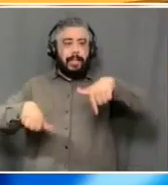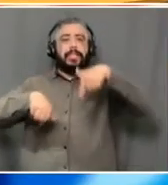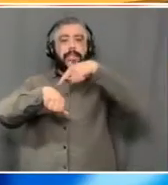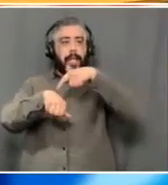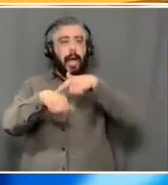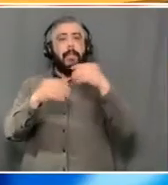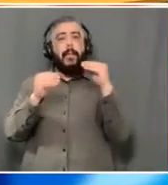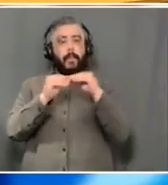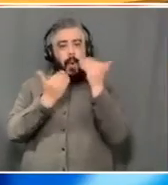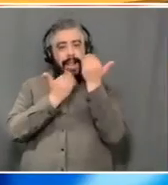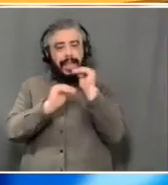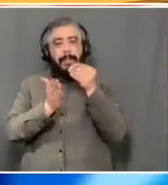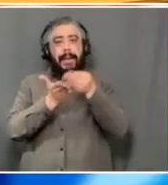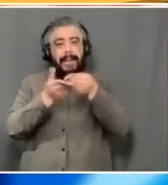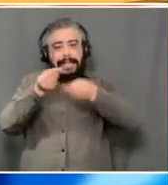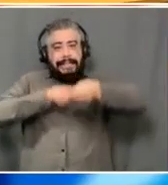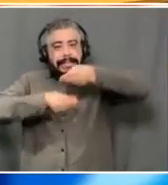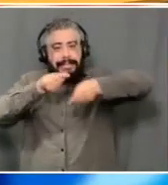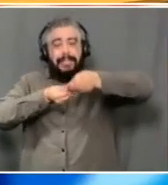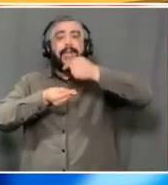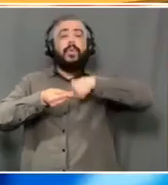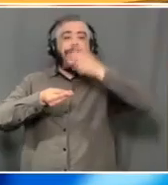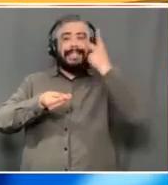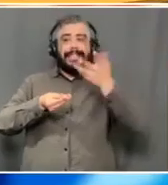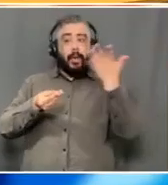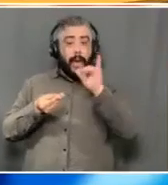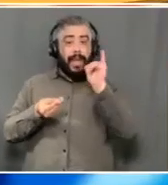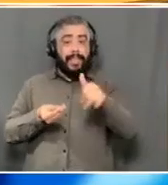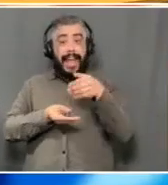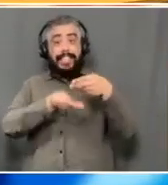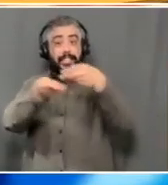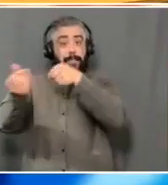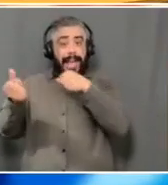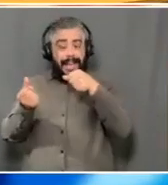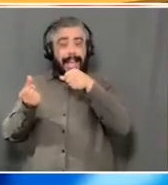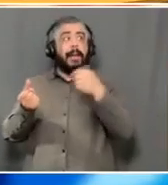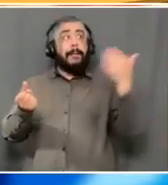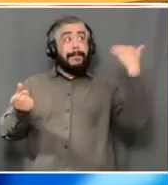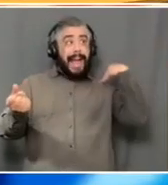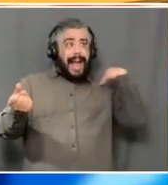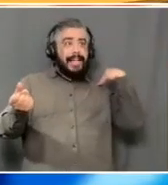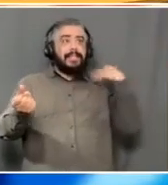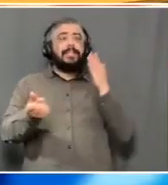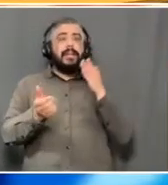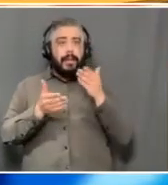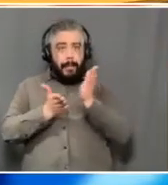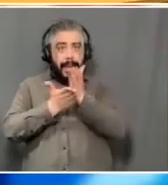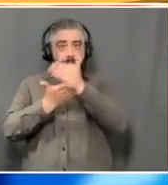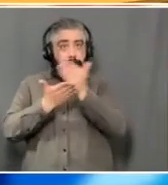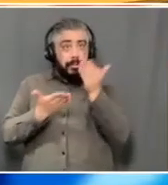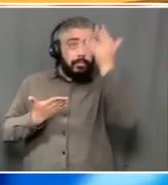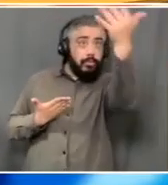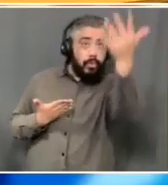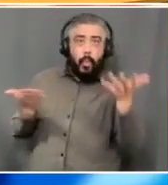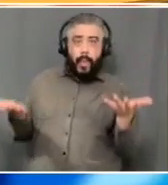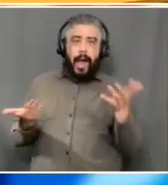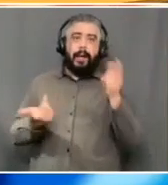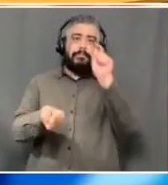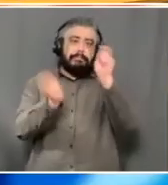limited resources, we see that the spending in the past and then budgets moving forward are, of course,